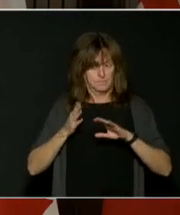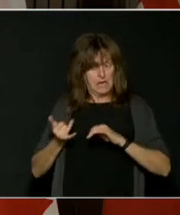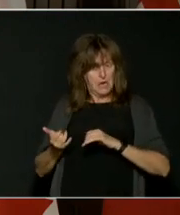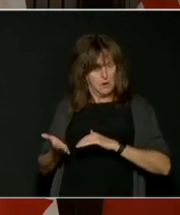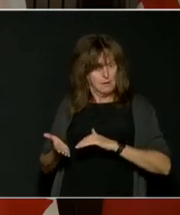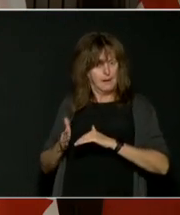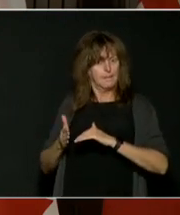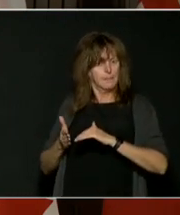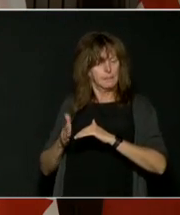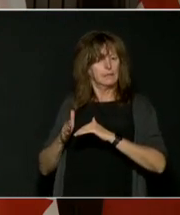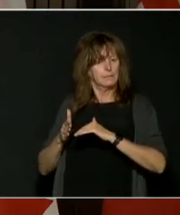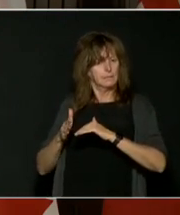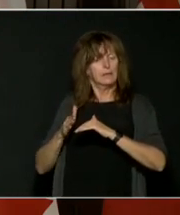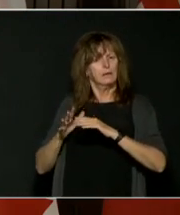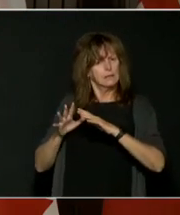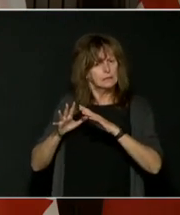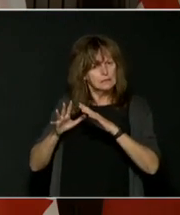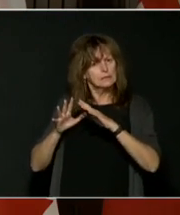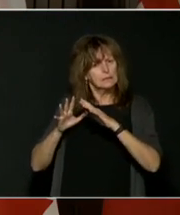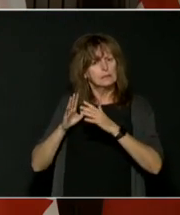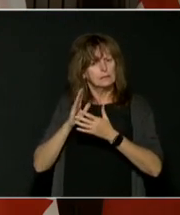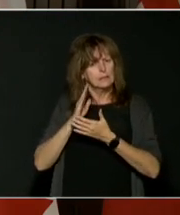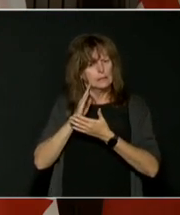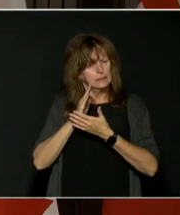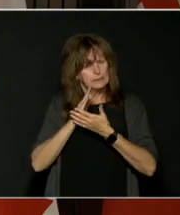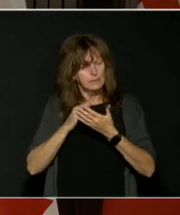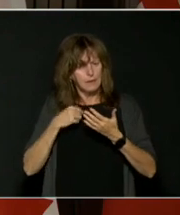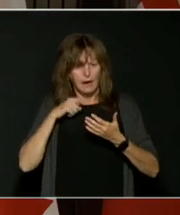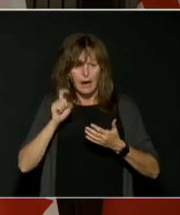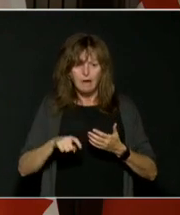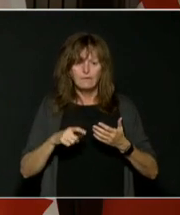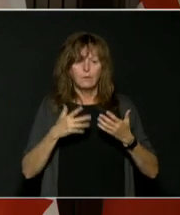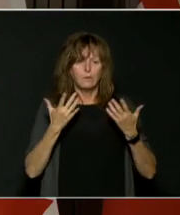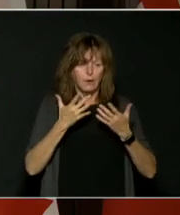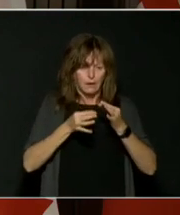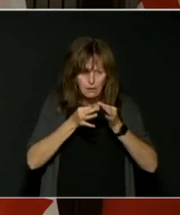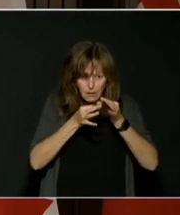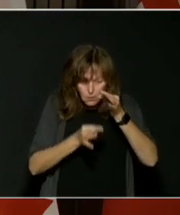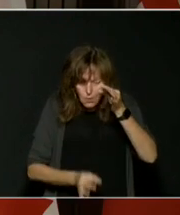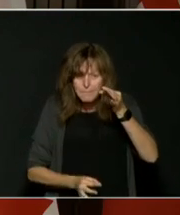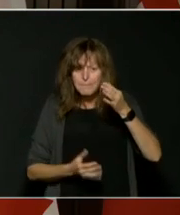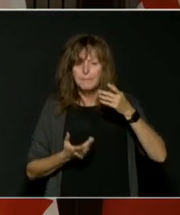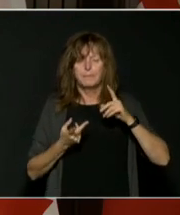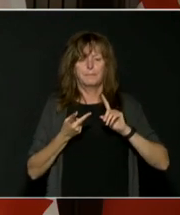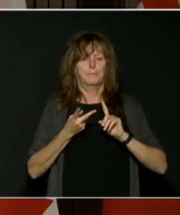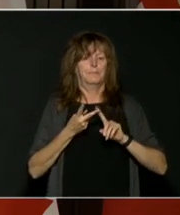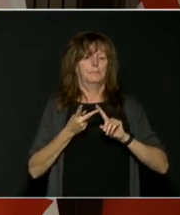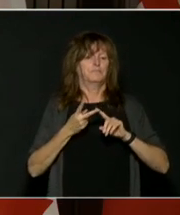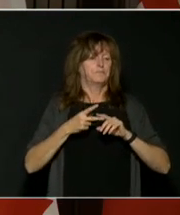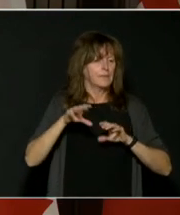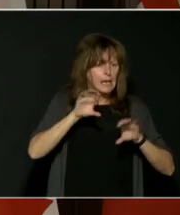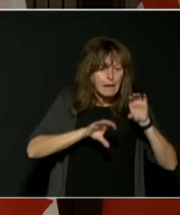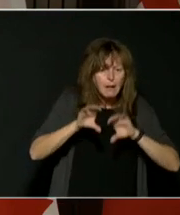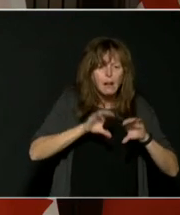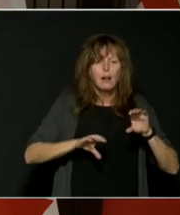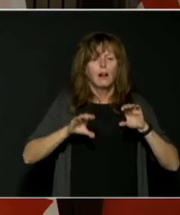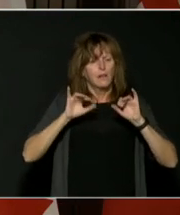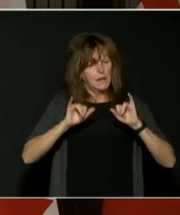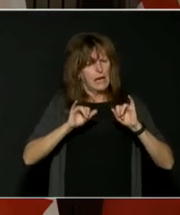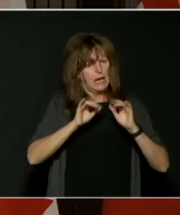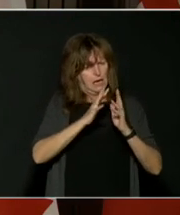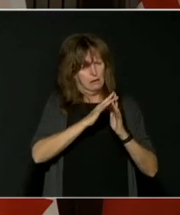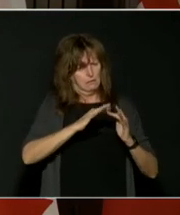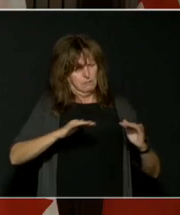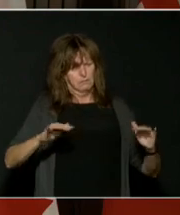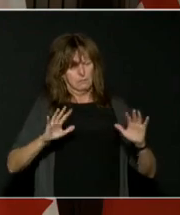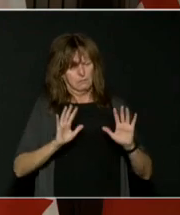a bit with some of our supply chain challenges. We continue to build that capacity out and do expect that we will be in that range within the next couple of